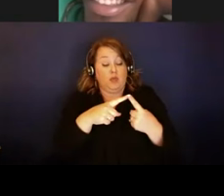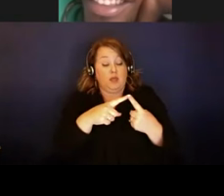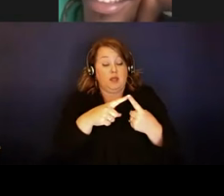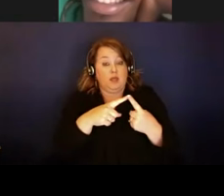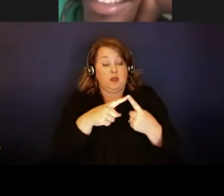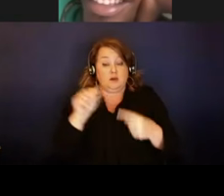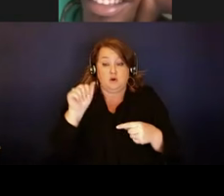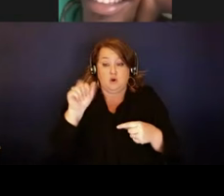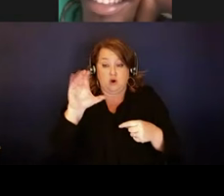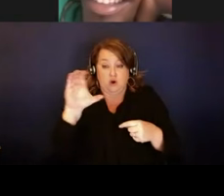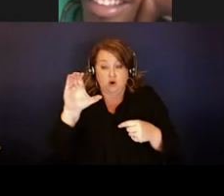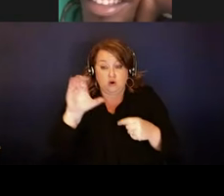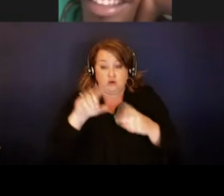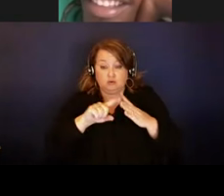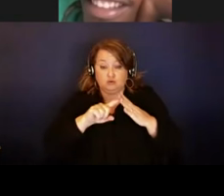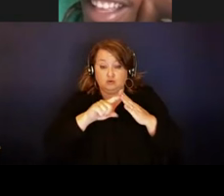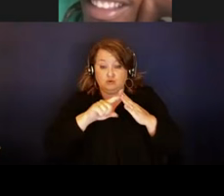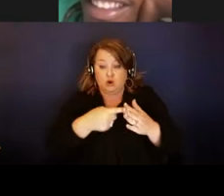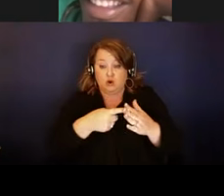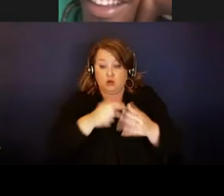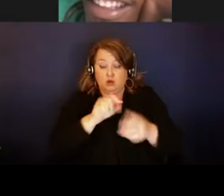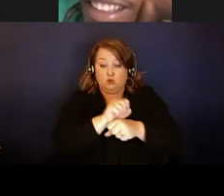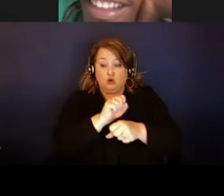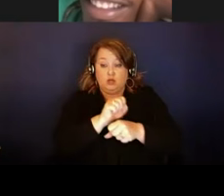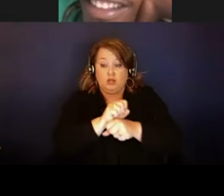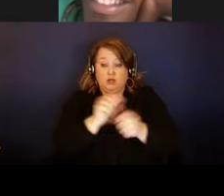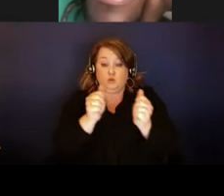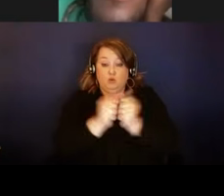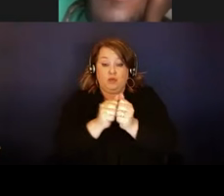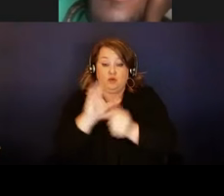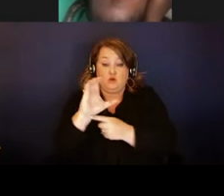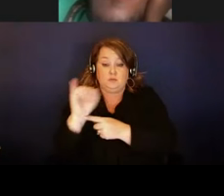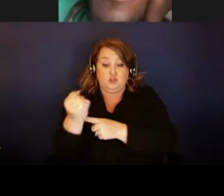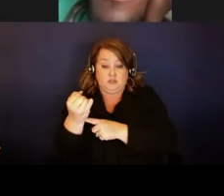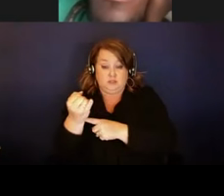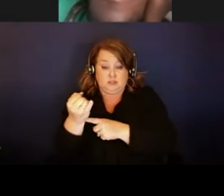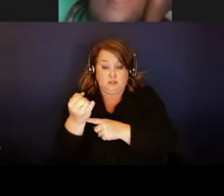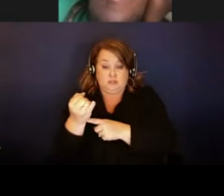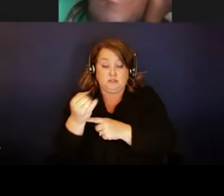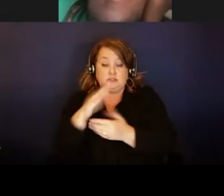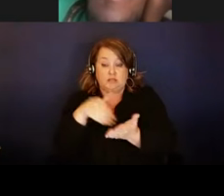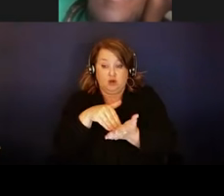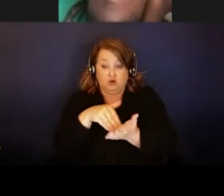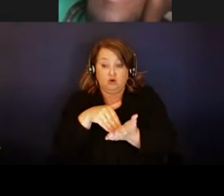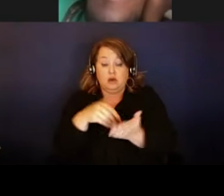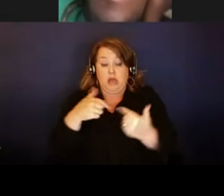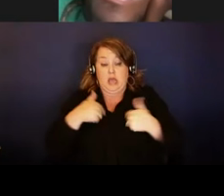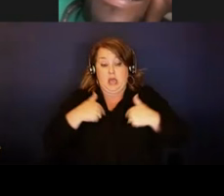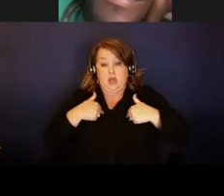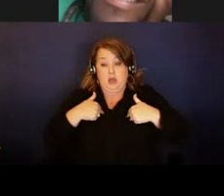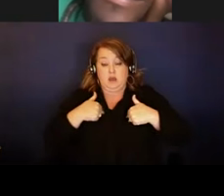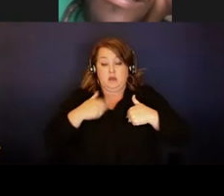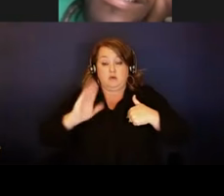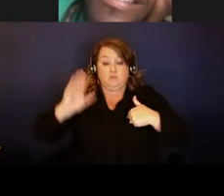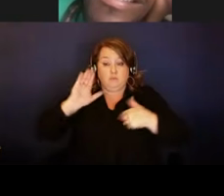ARC started its work with the Criminal Justice Center, I was working for